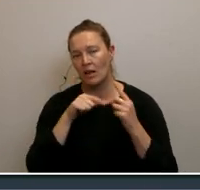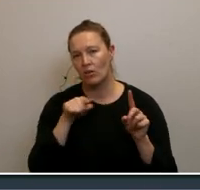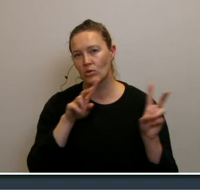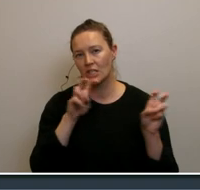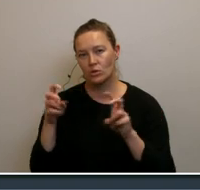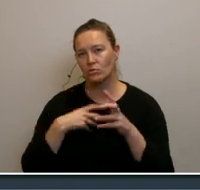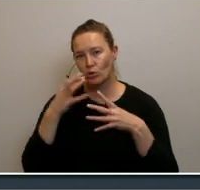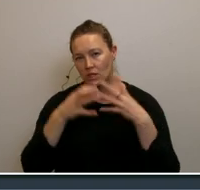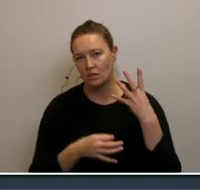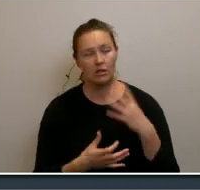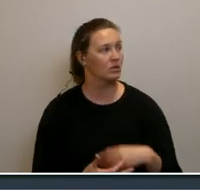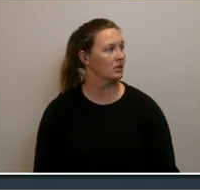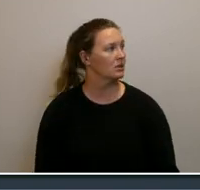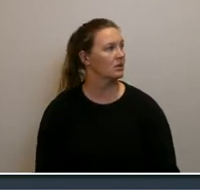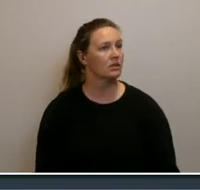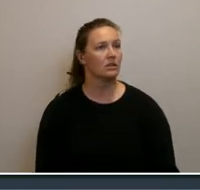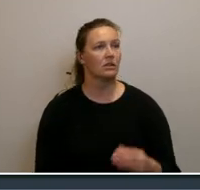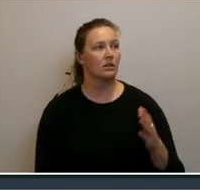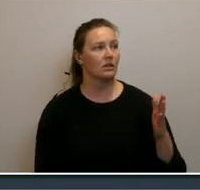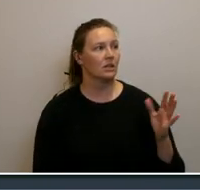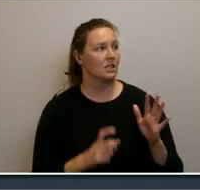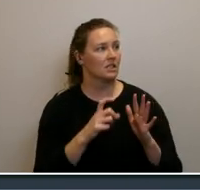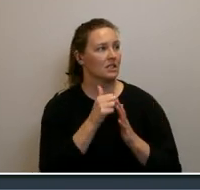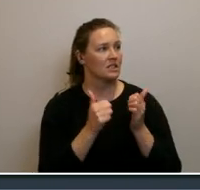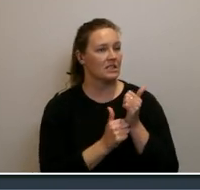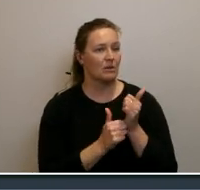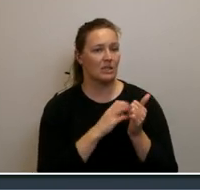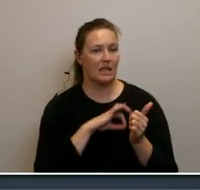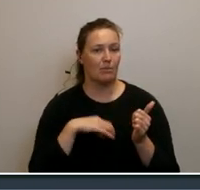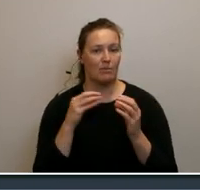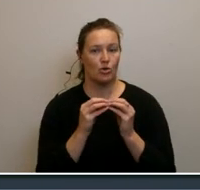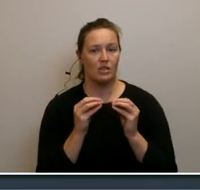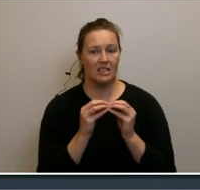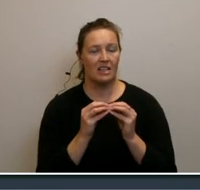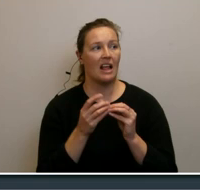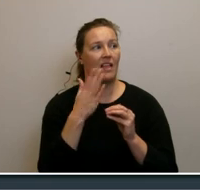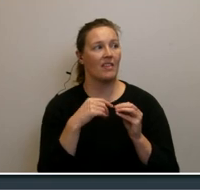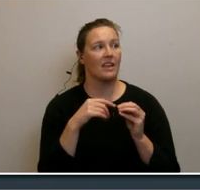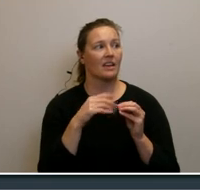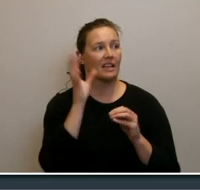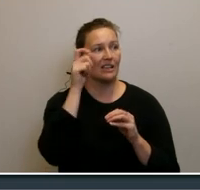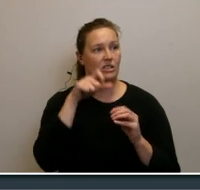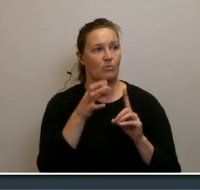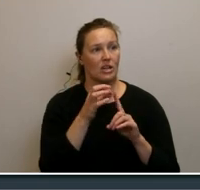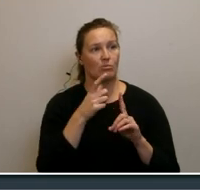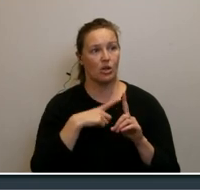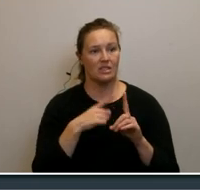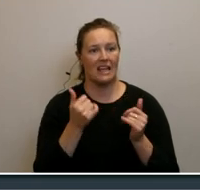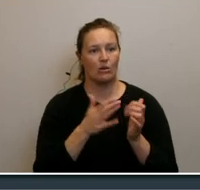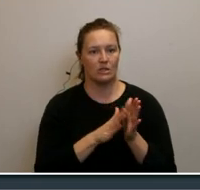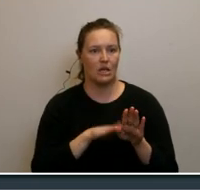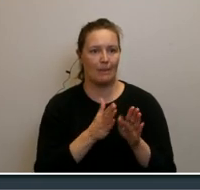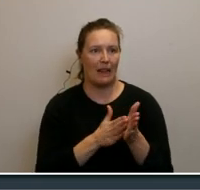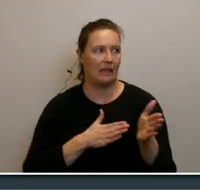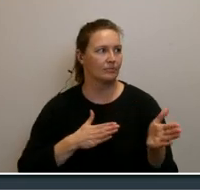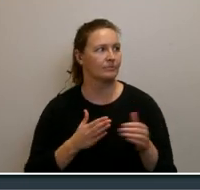kind of in detail. I've got a question from Deputy Mayor Brosnan and then from Councillor Price, but we won't have any more because we are starting to run quite a bit behind time.